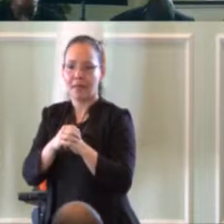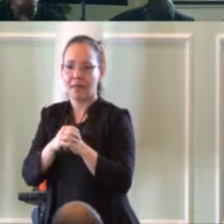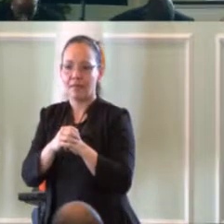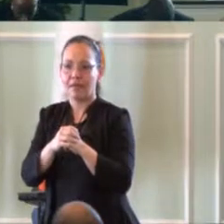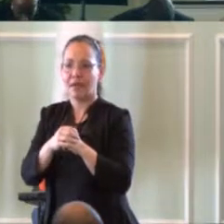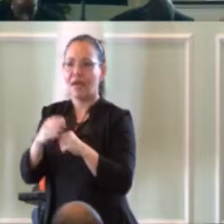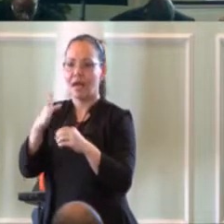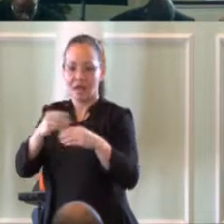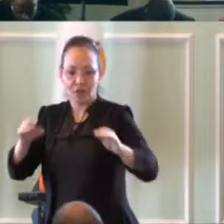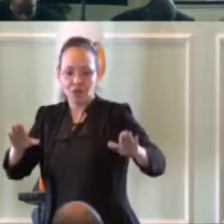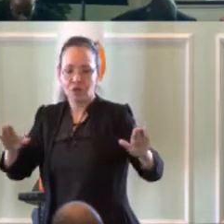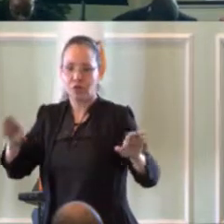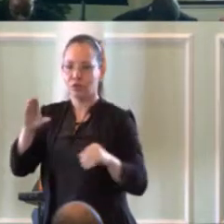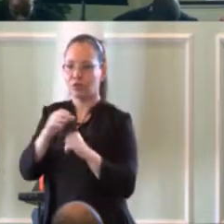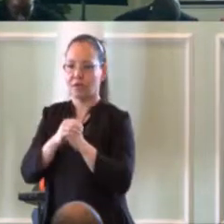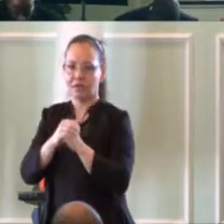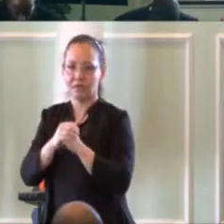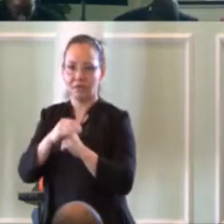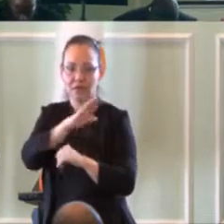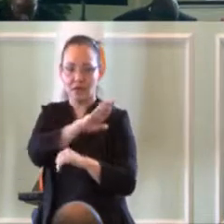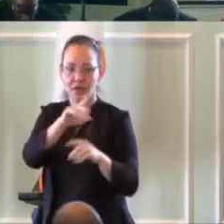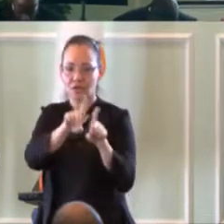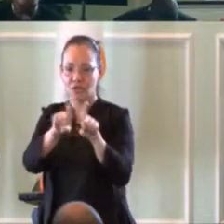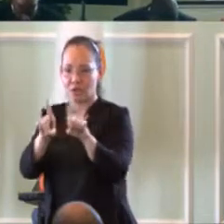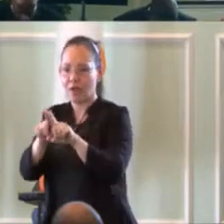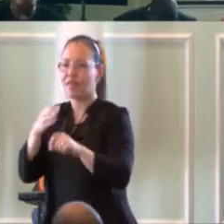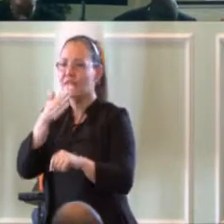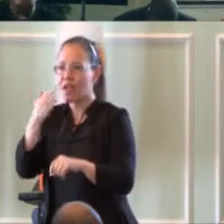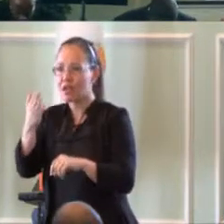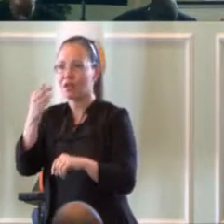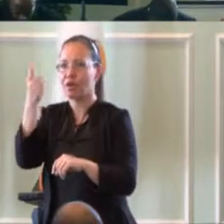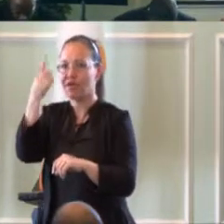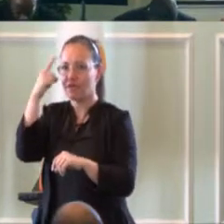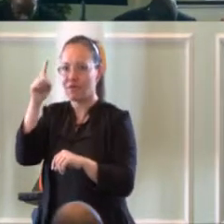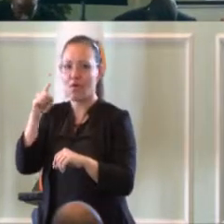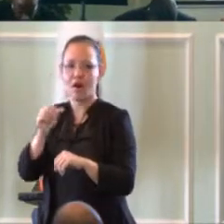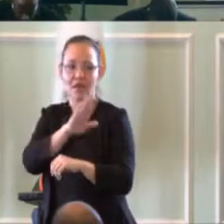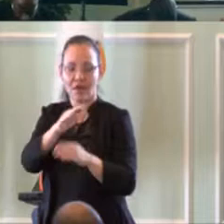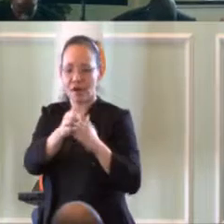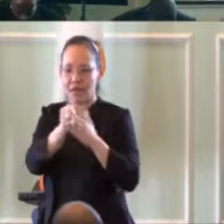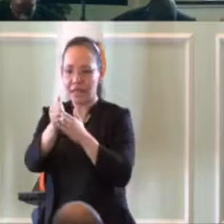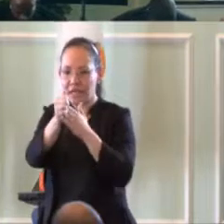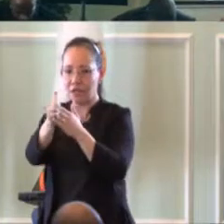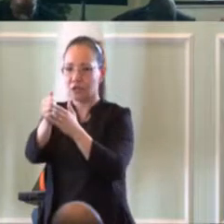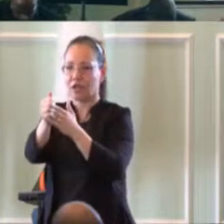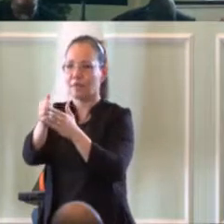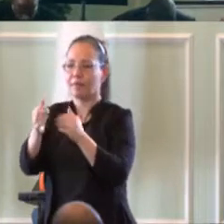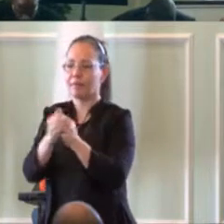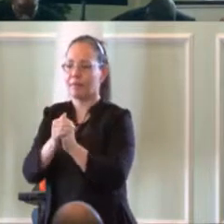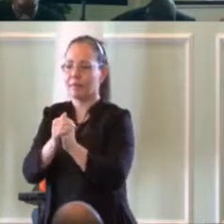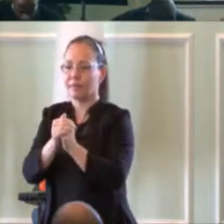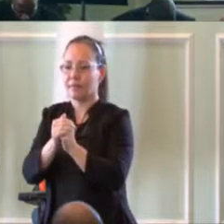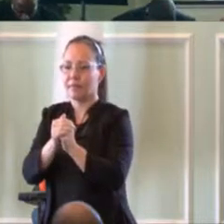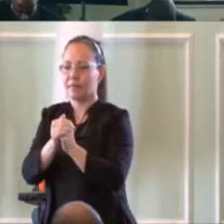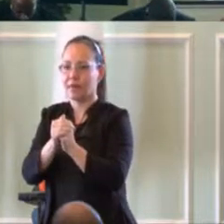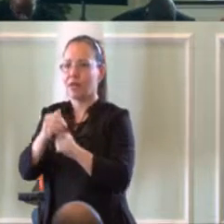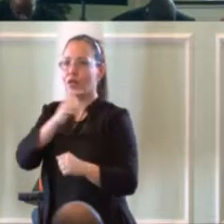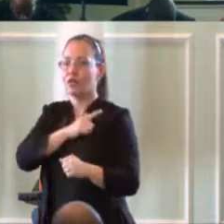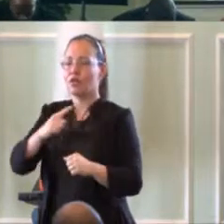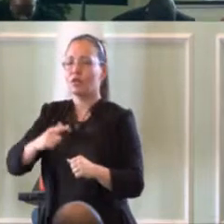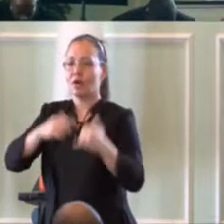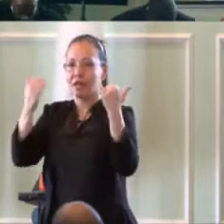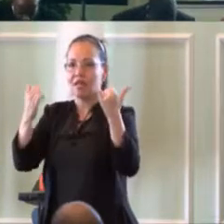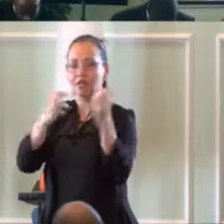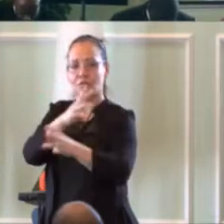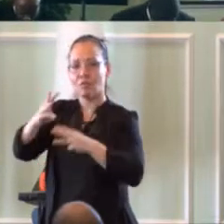Daniel, Vanessa, and Melissa. Thank you for the blessing of their leadership. Lord, this world,